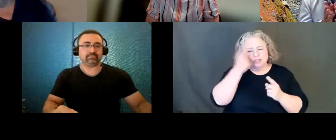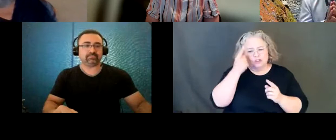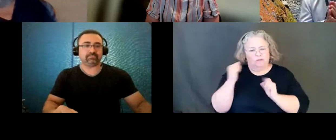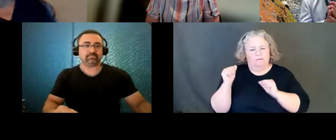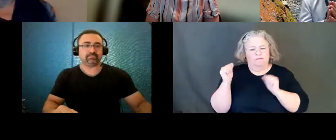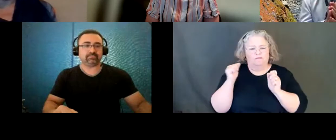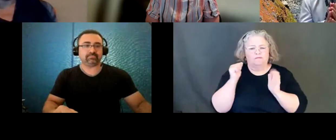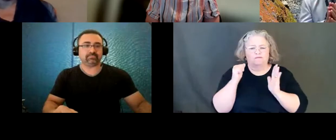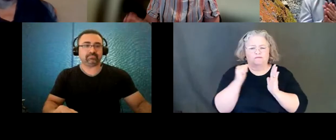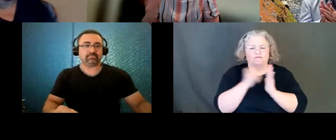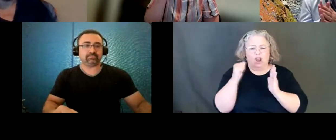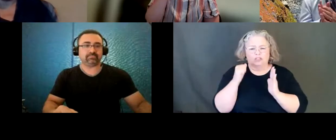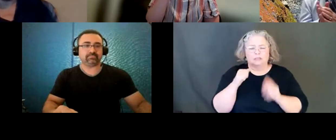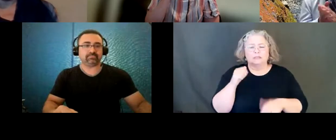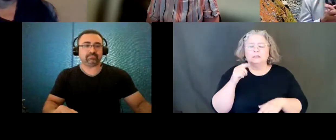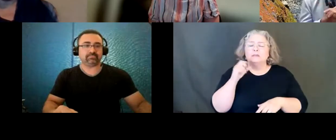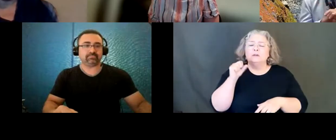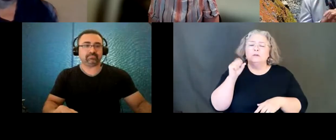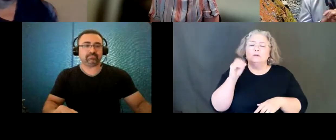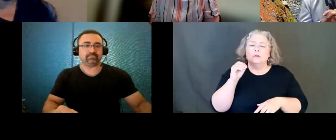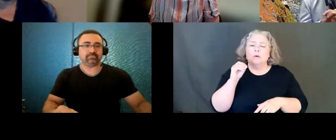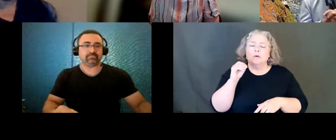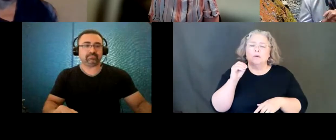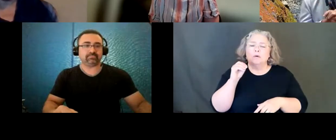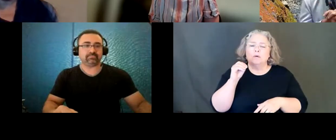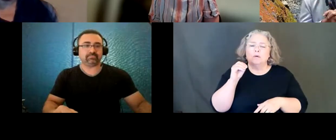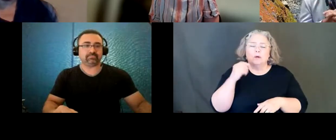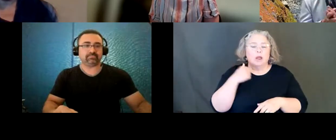the primary proponents of